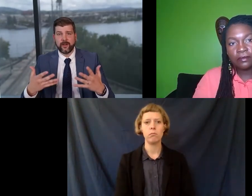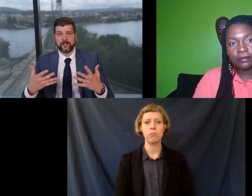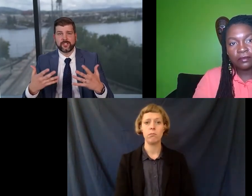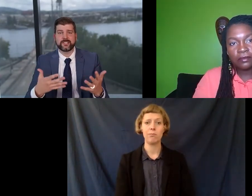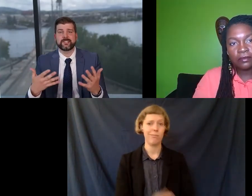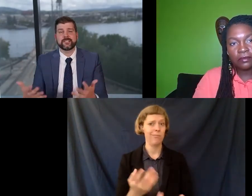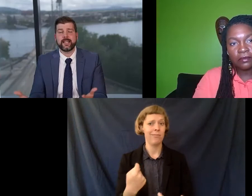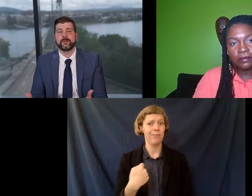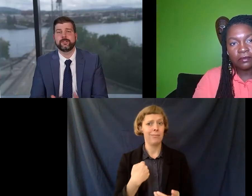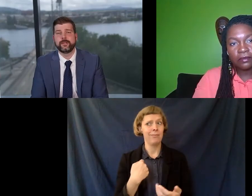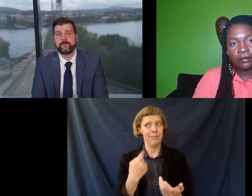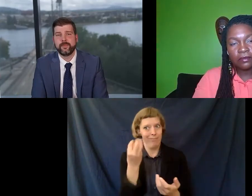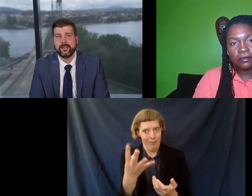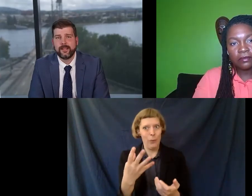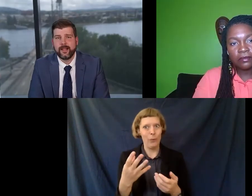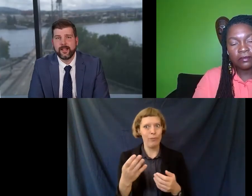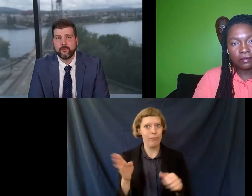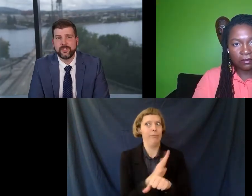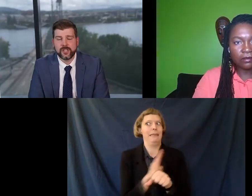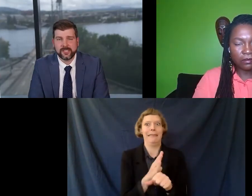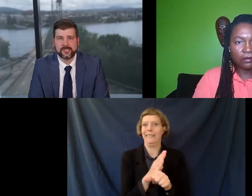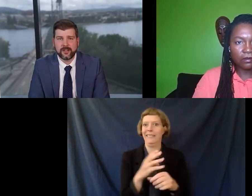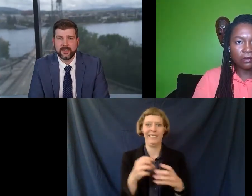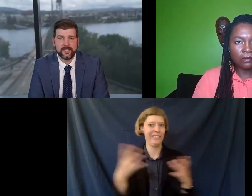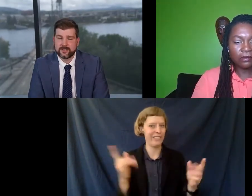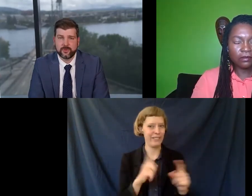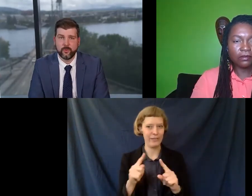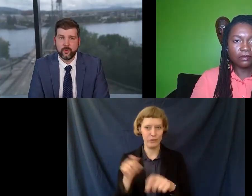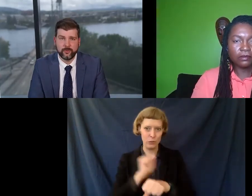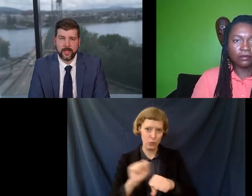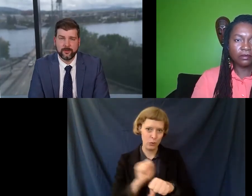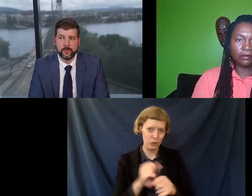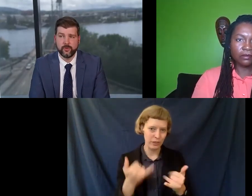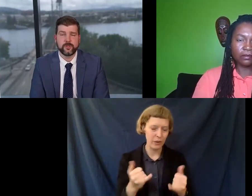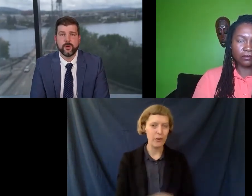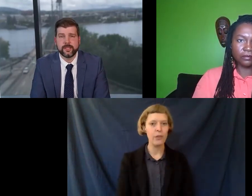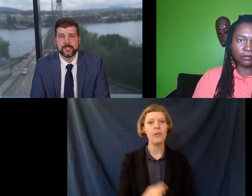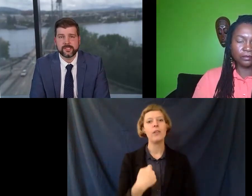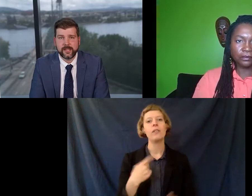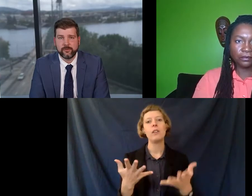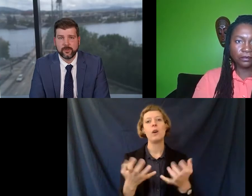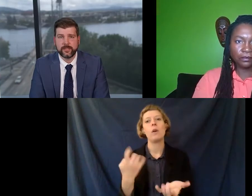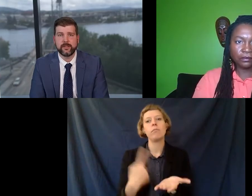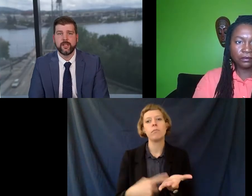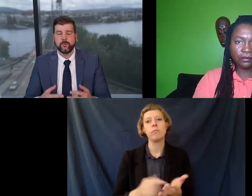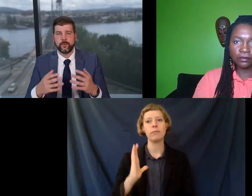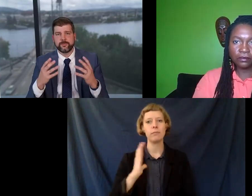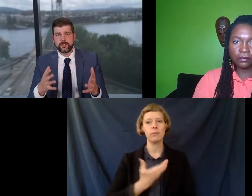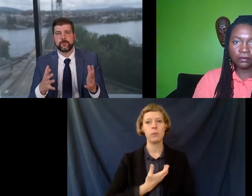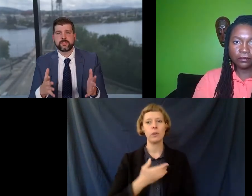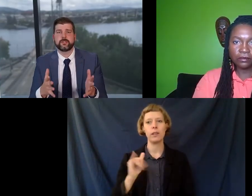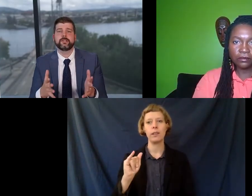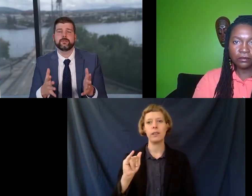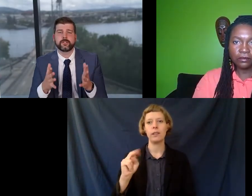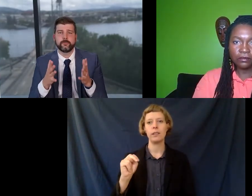state about our Justice Integrity Unit. We just started, it's the only one in the state of Oregon, where we have